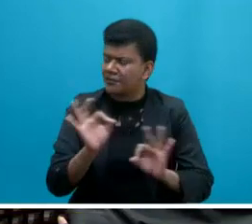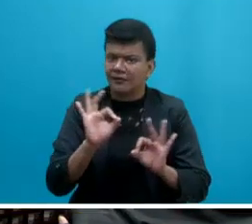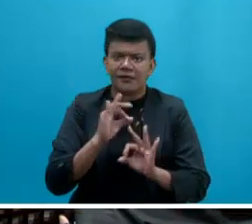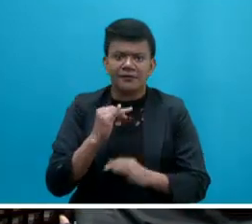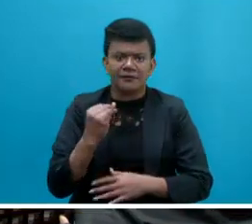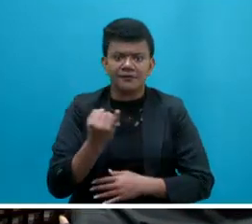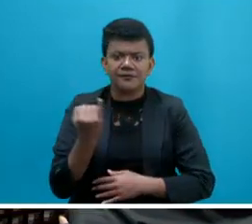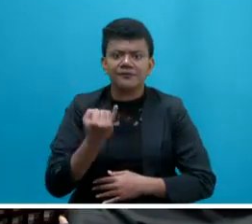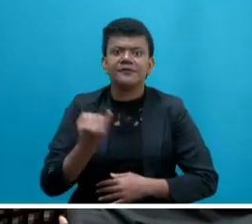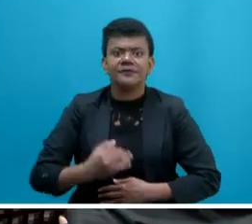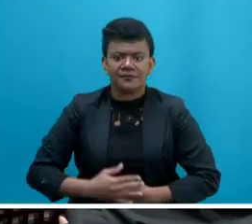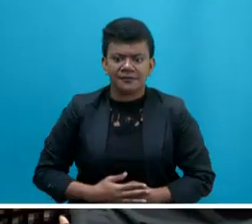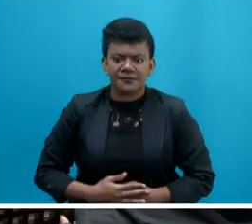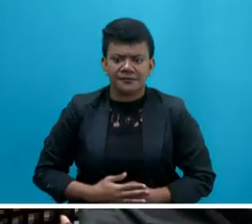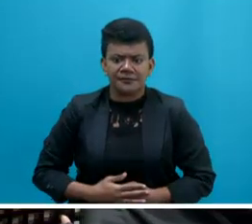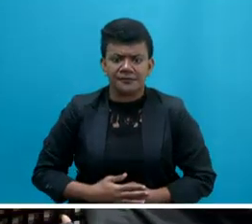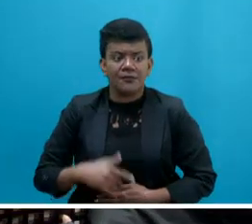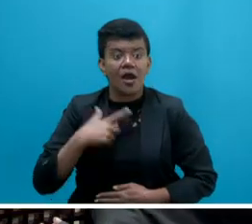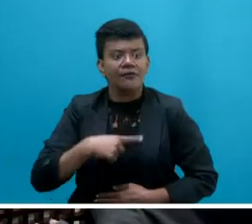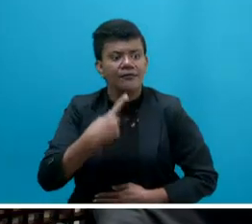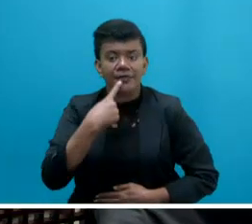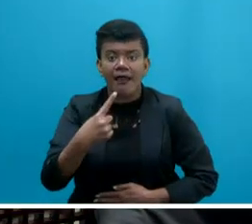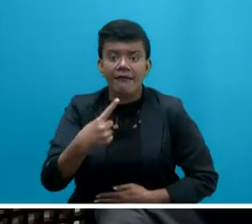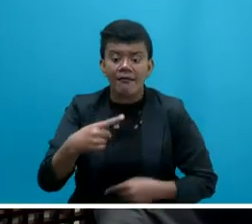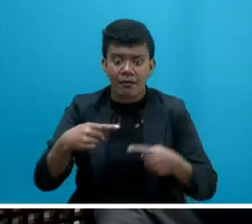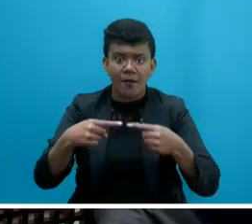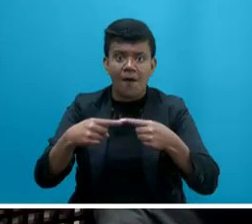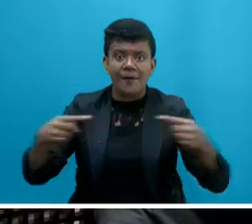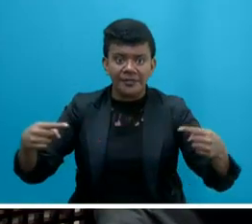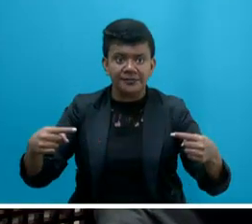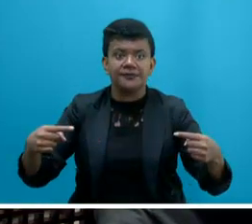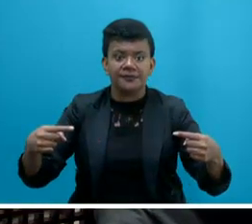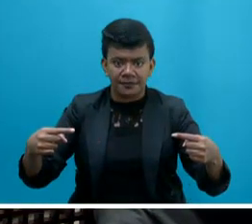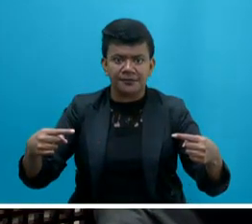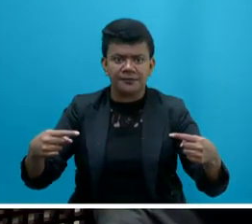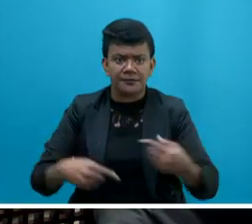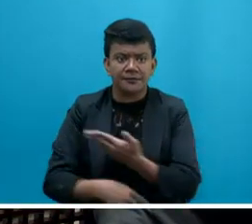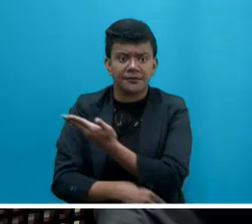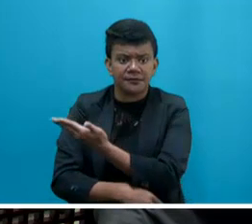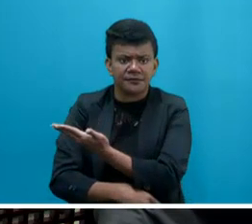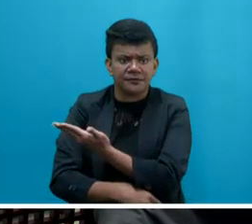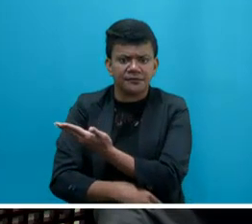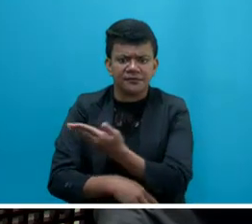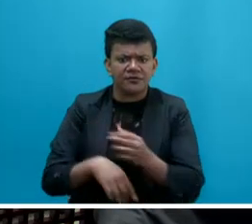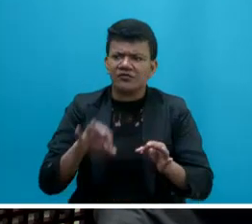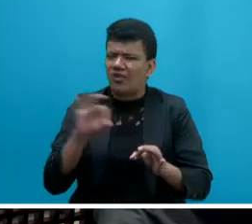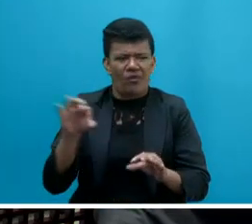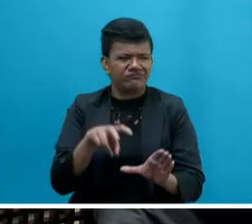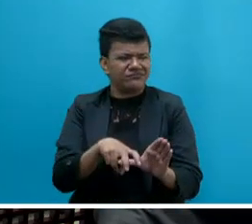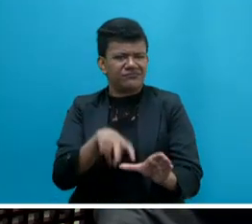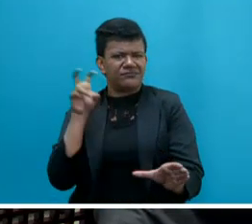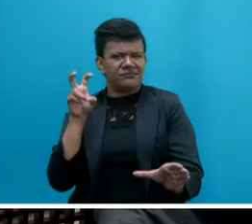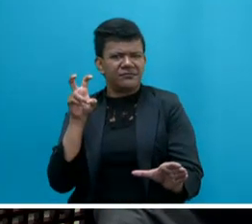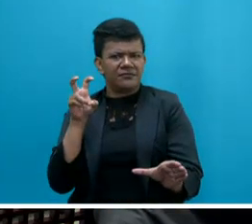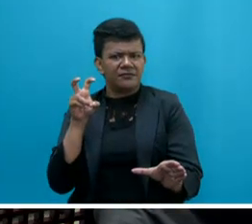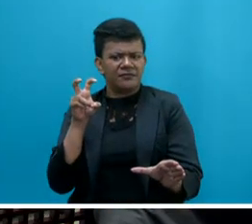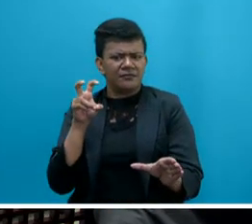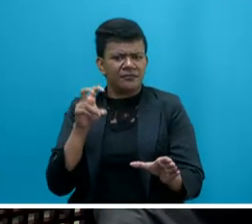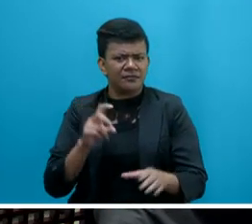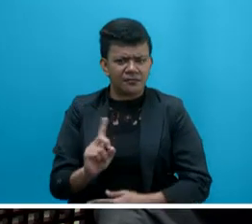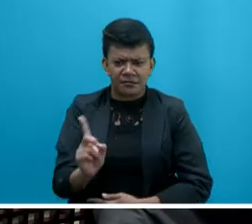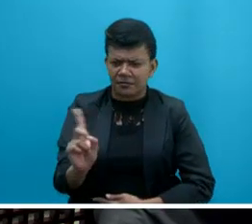Let me say this to the opposition now. The Honourable Prime Minister will not step down, nor this government.